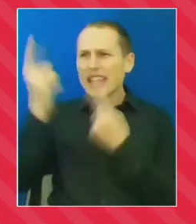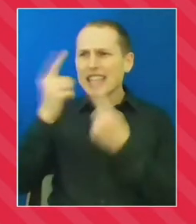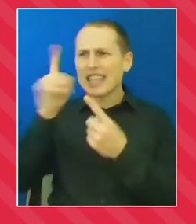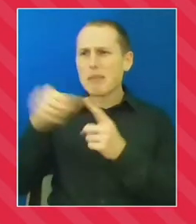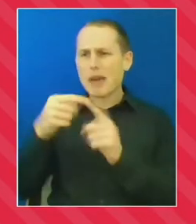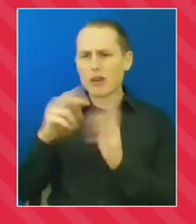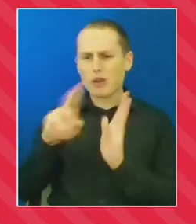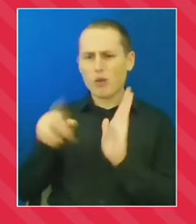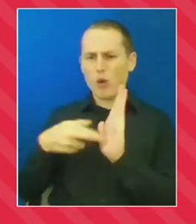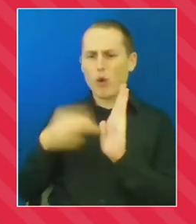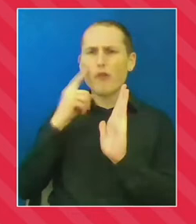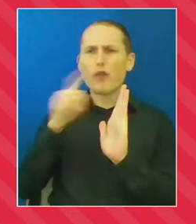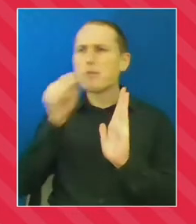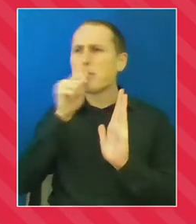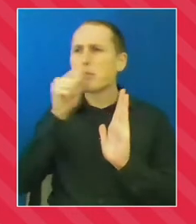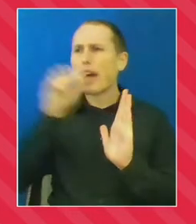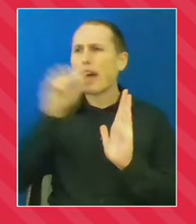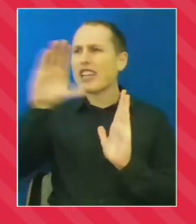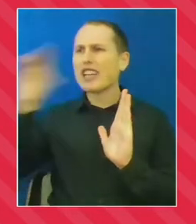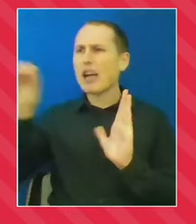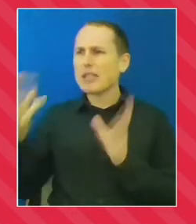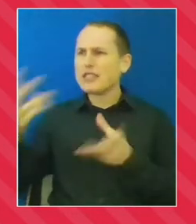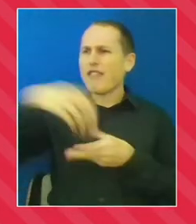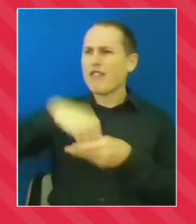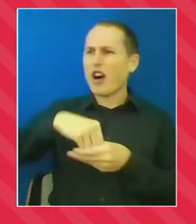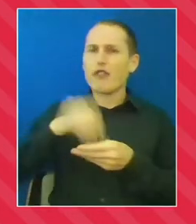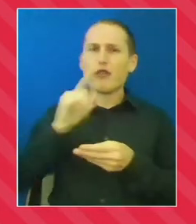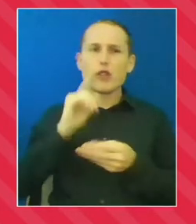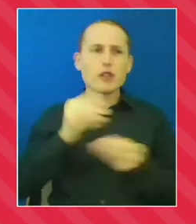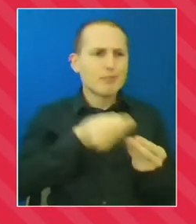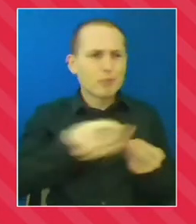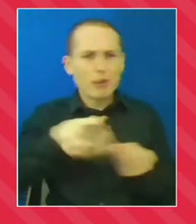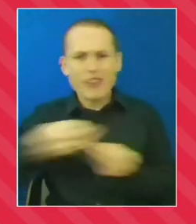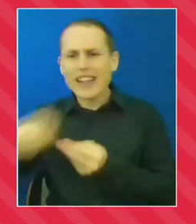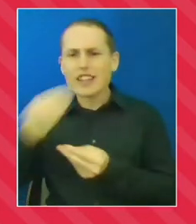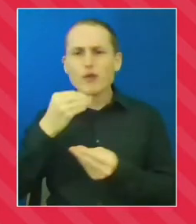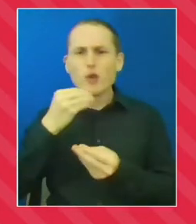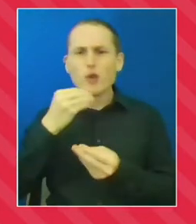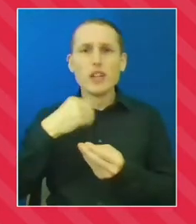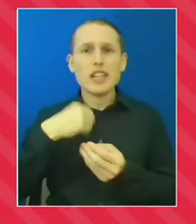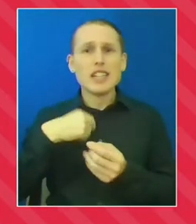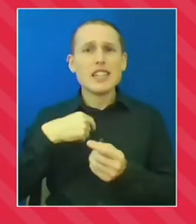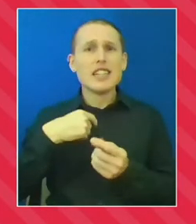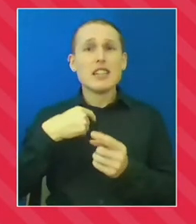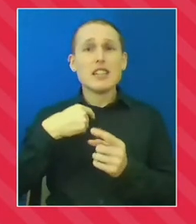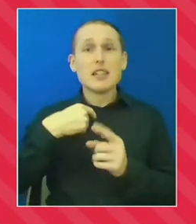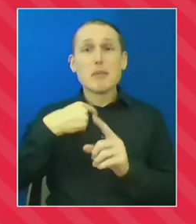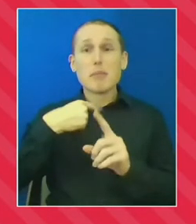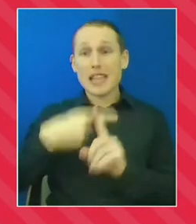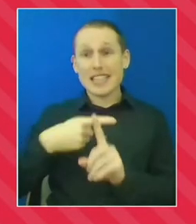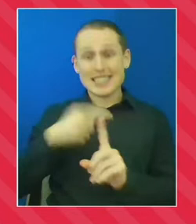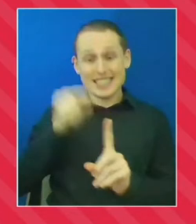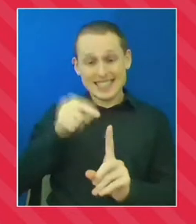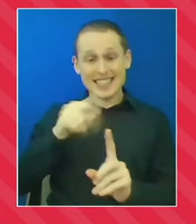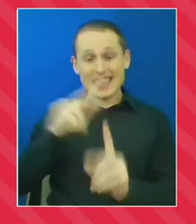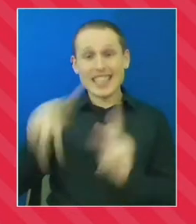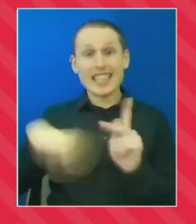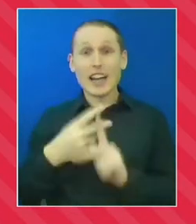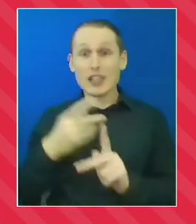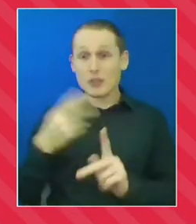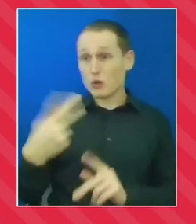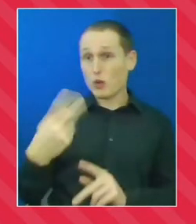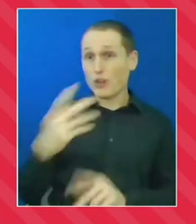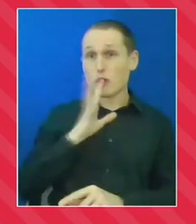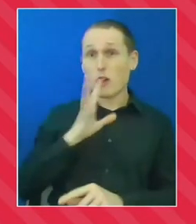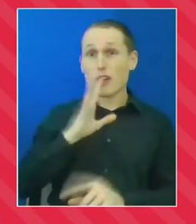play, not just in providing food, but in providing the kind of food we're talking about, high quality, super